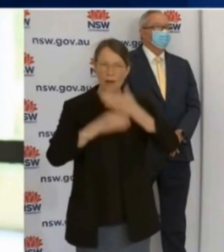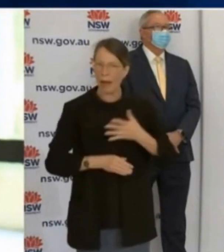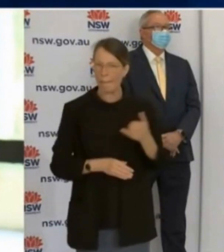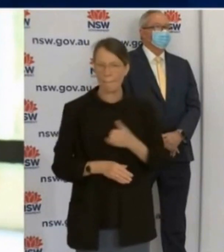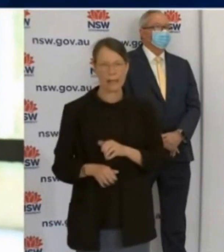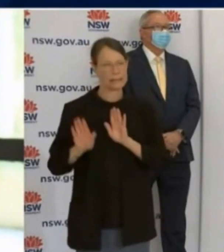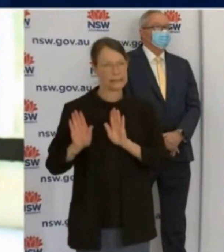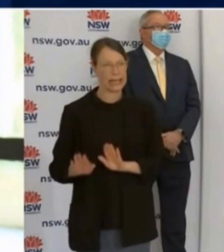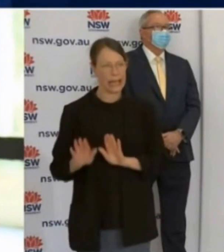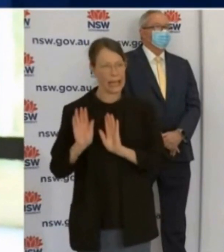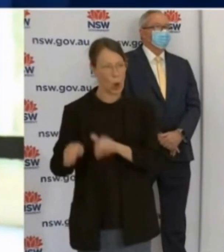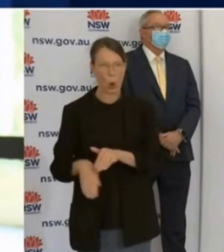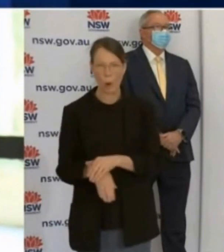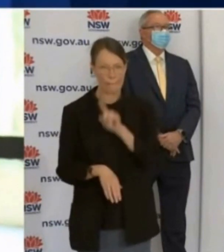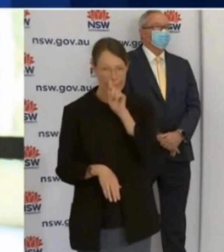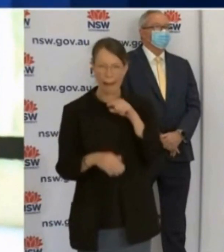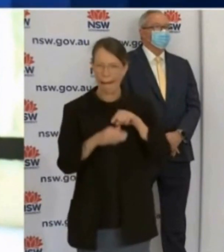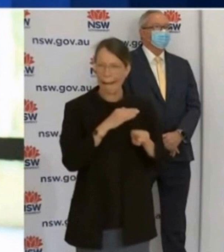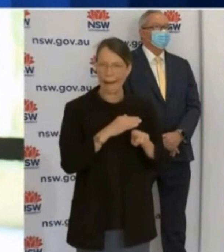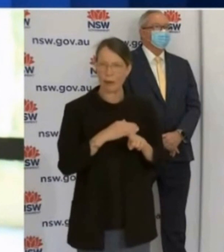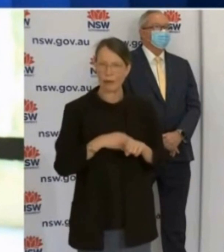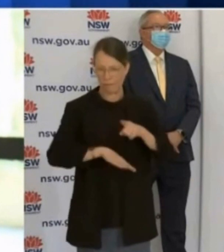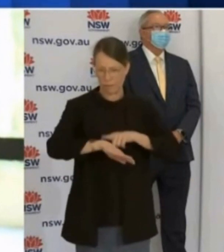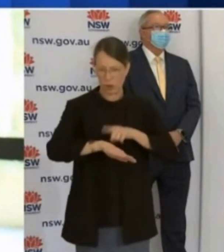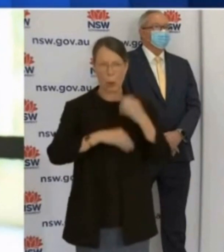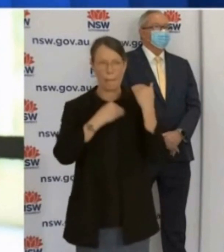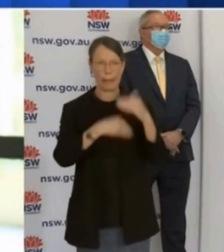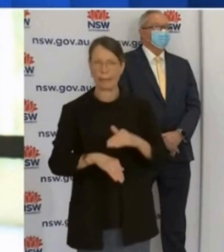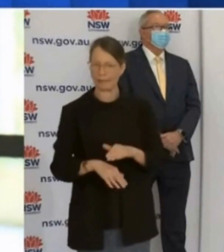least by giving police greater powers to enforce compliance, and would a